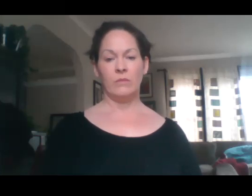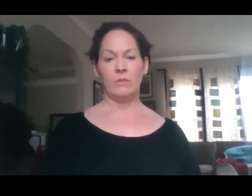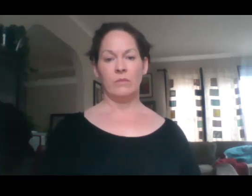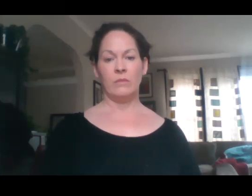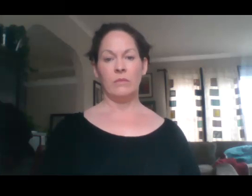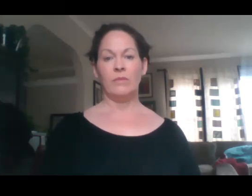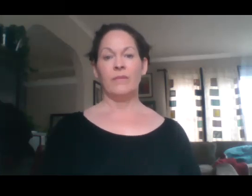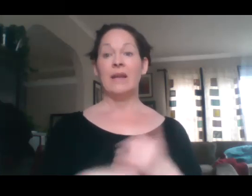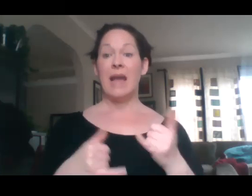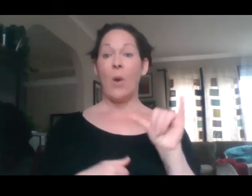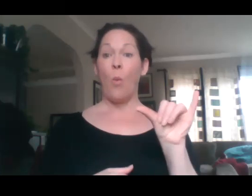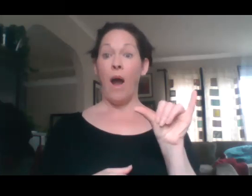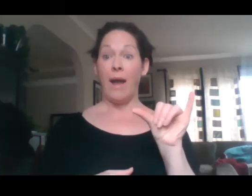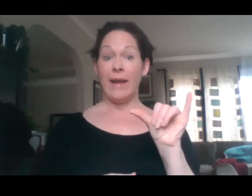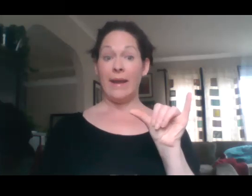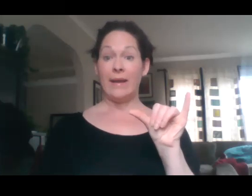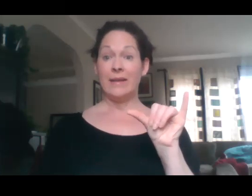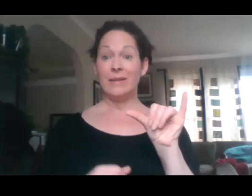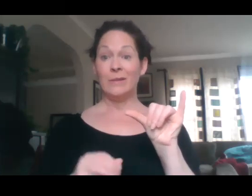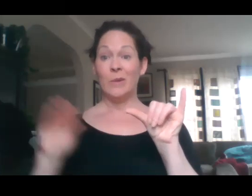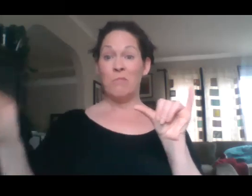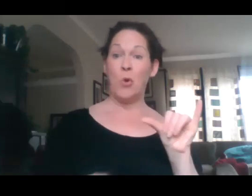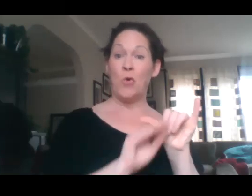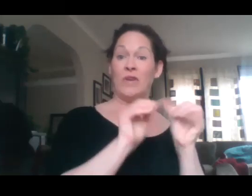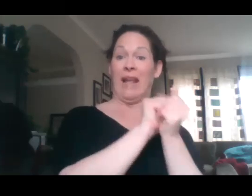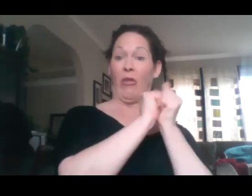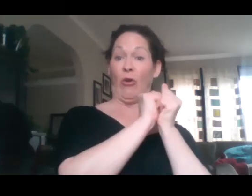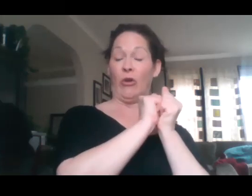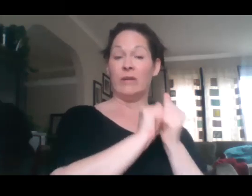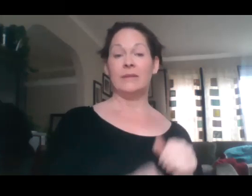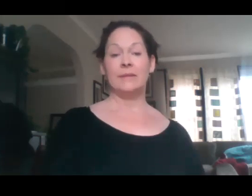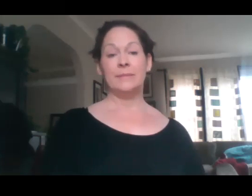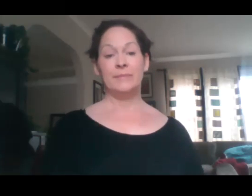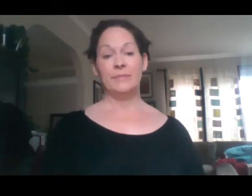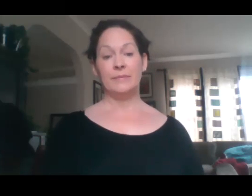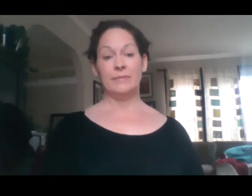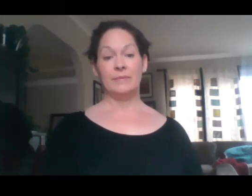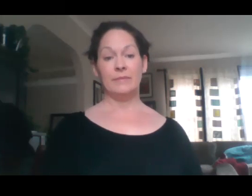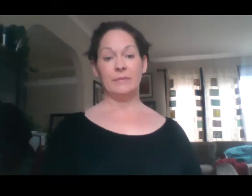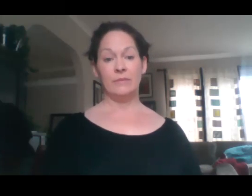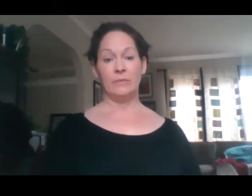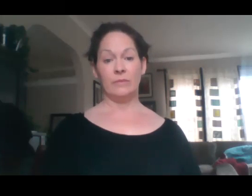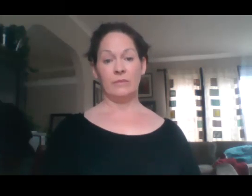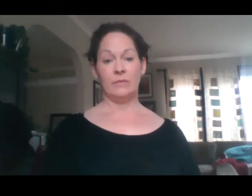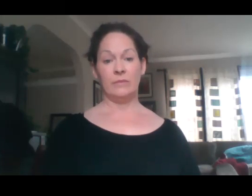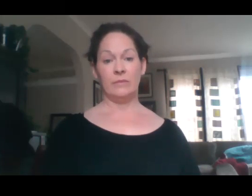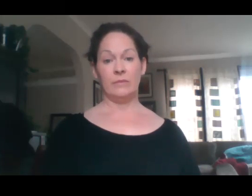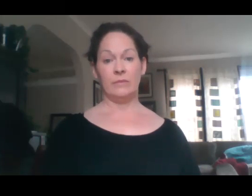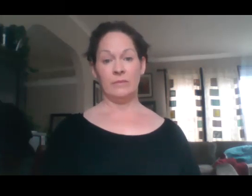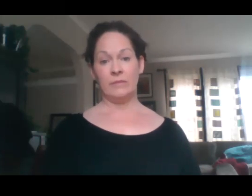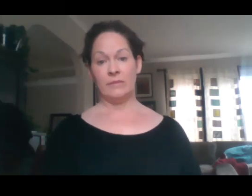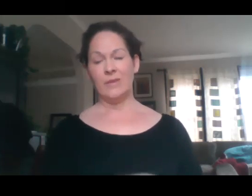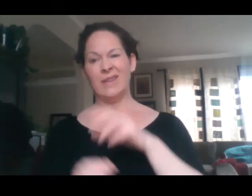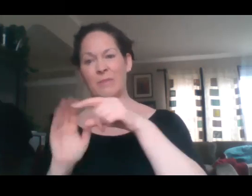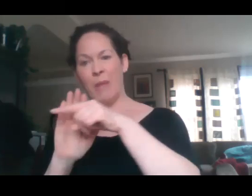get all of the y's to one side. So I'm going to have y minus 2y. So I'm